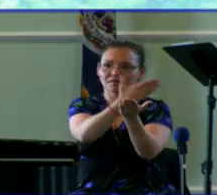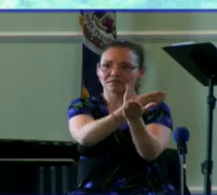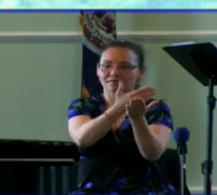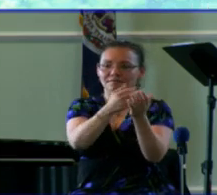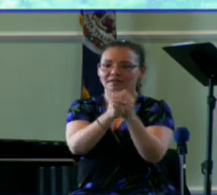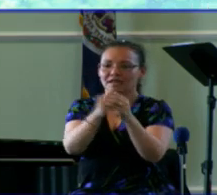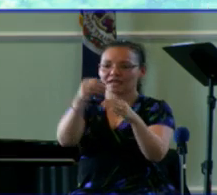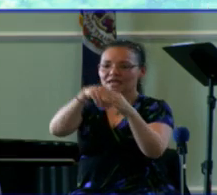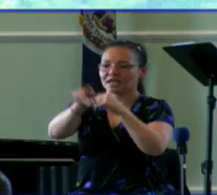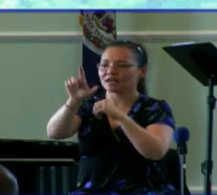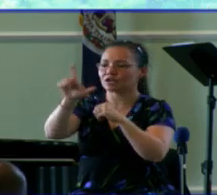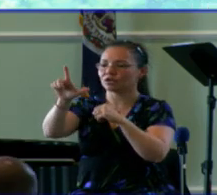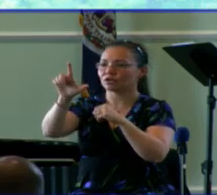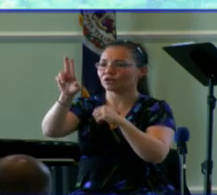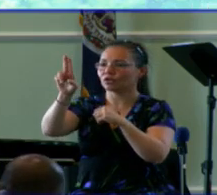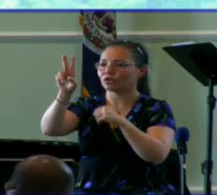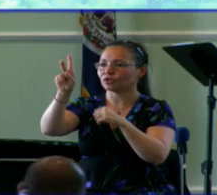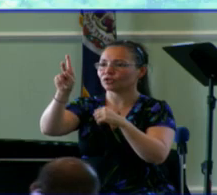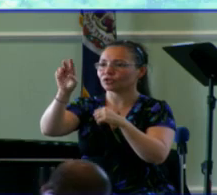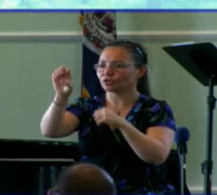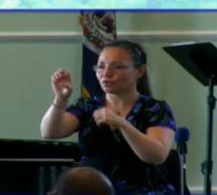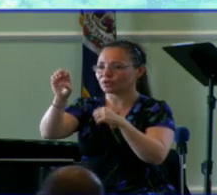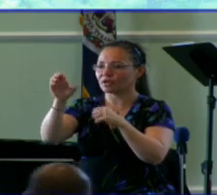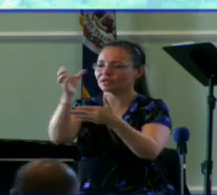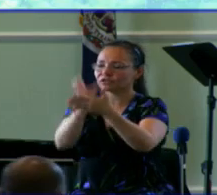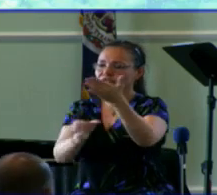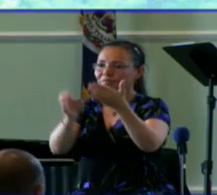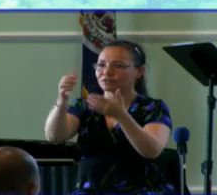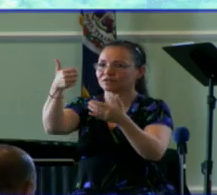in Luke chapter 19